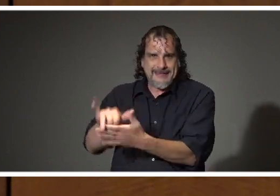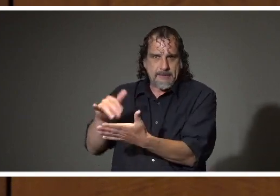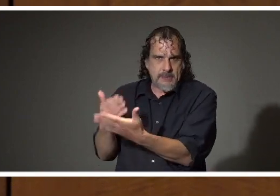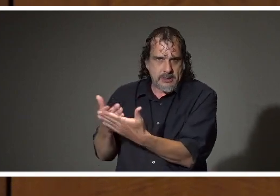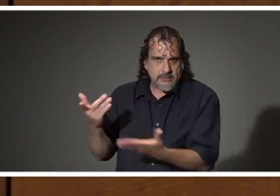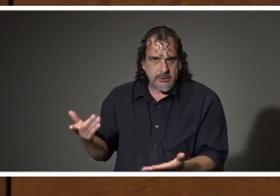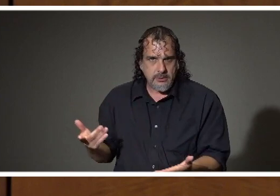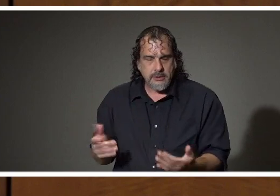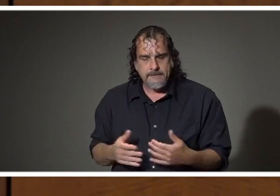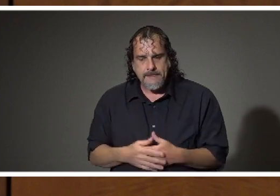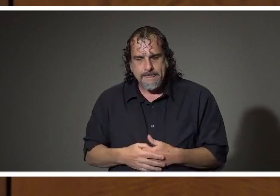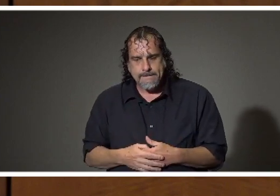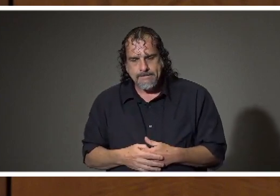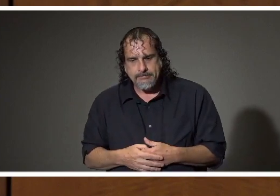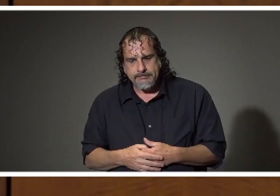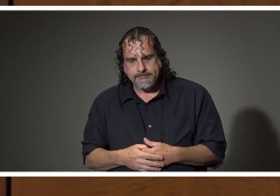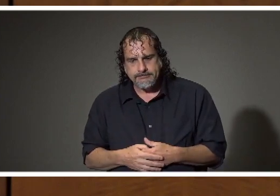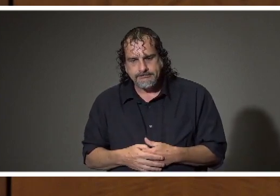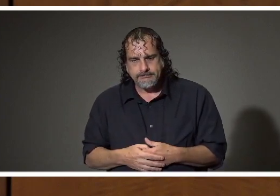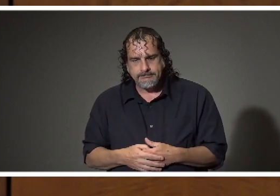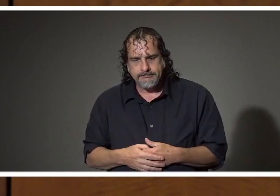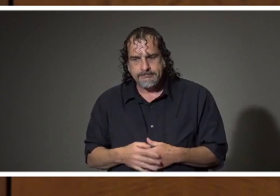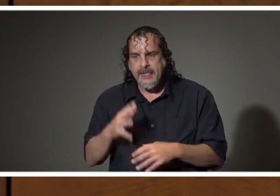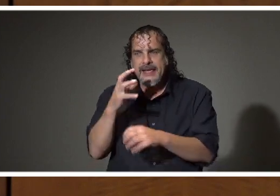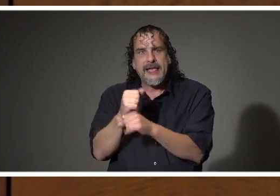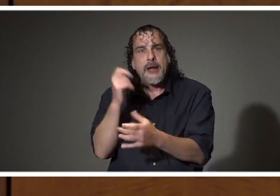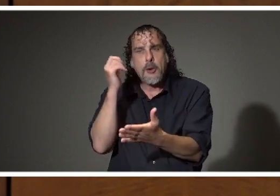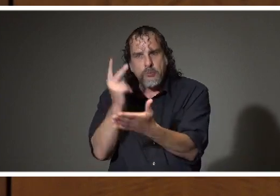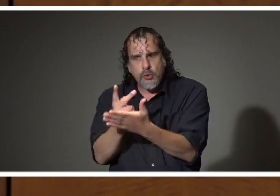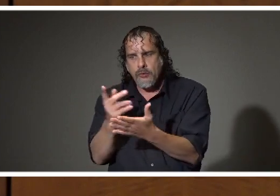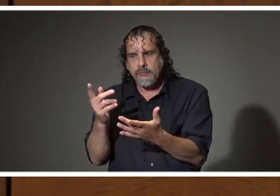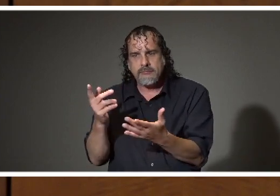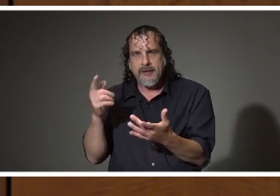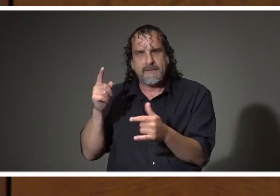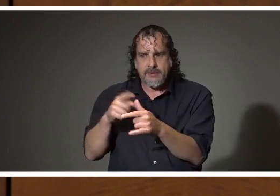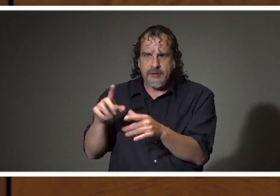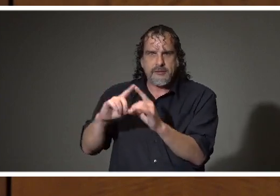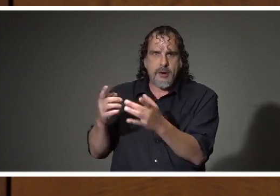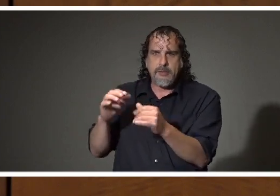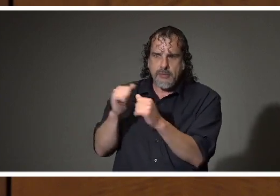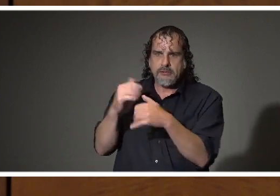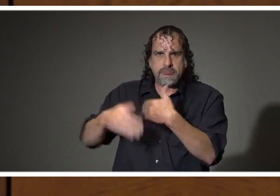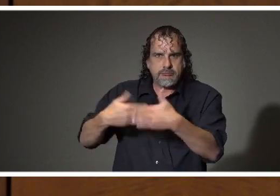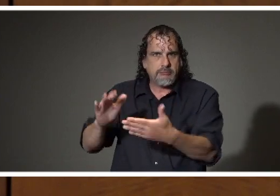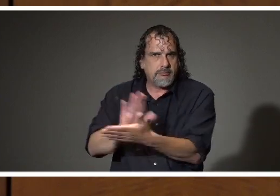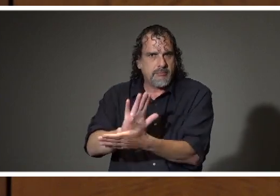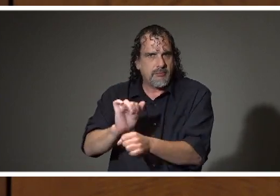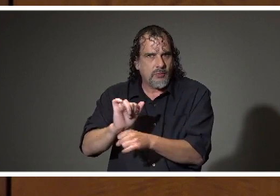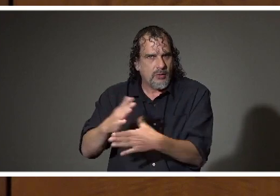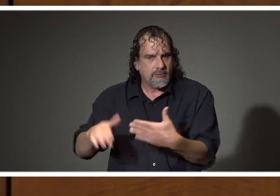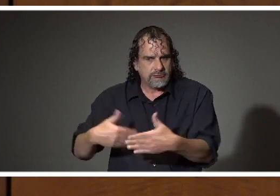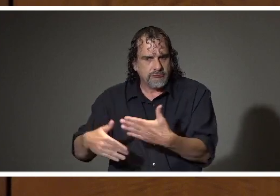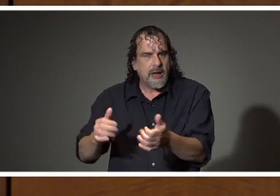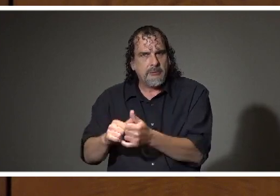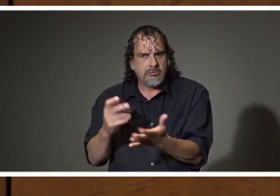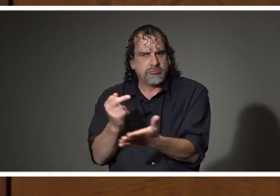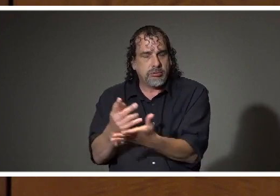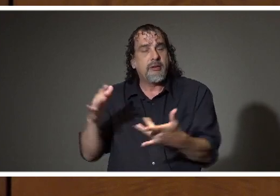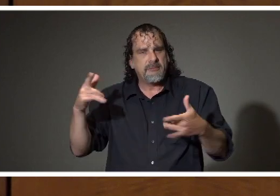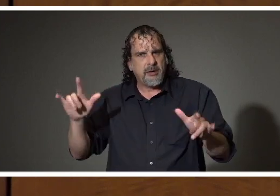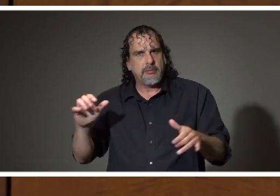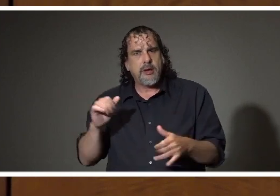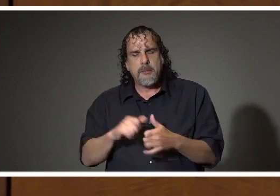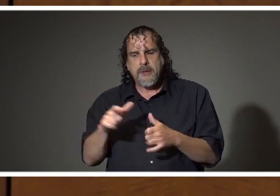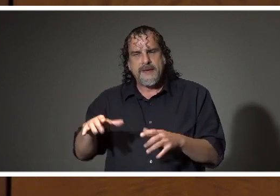A pending eligibility verification, of course, by the department. But these are subsets and these are